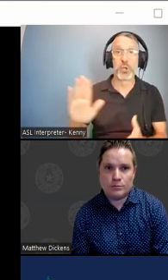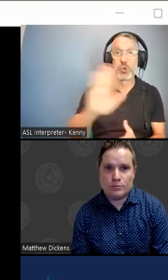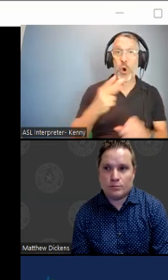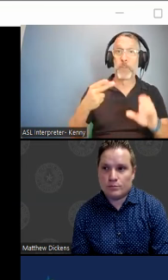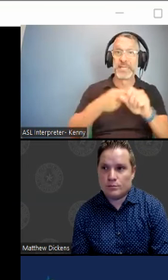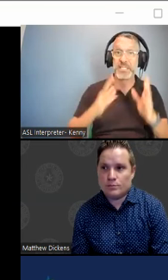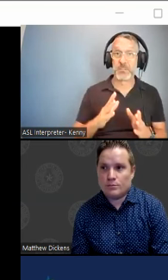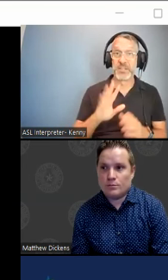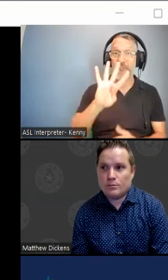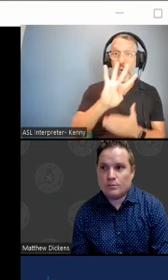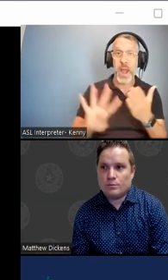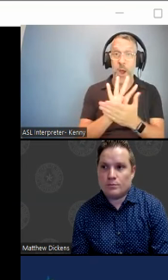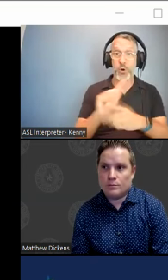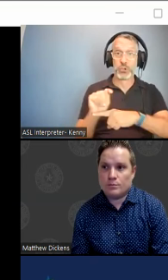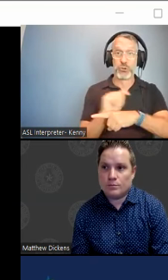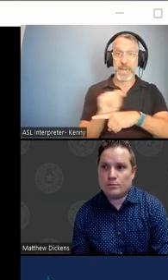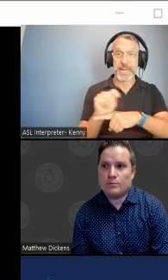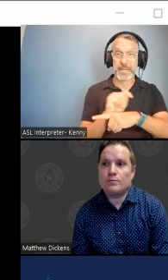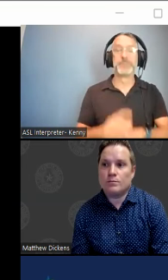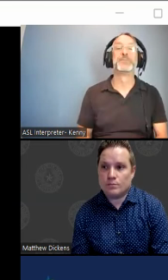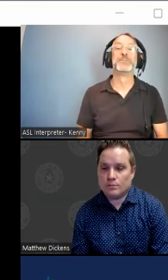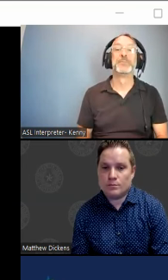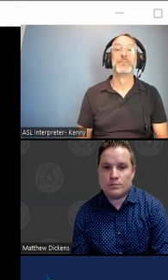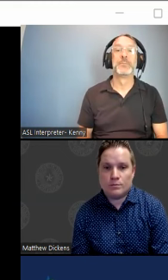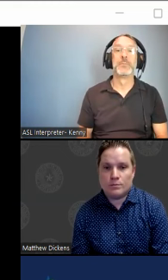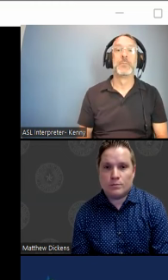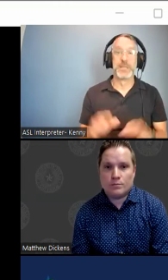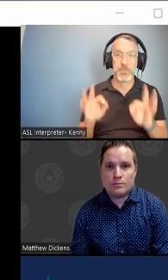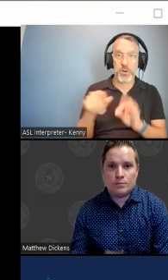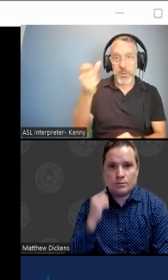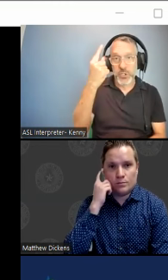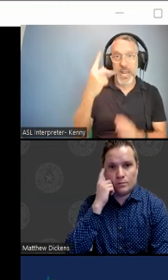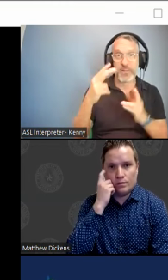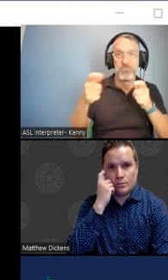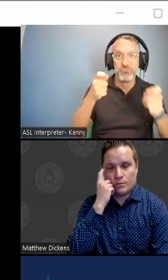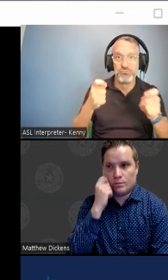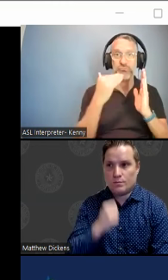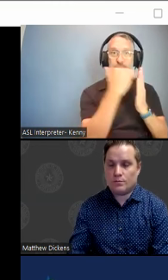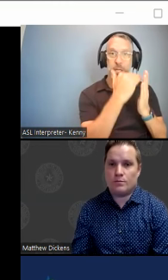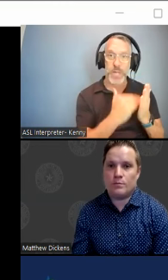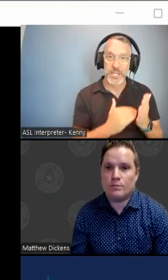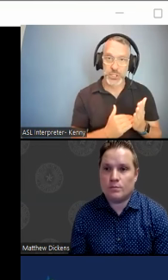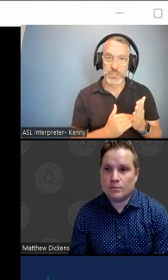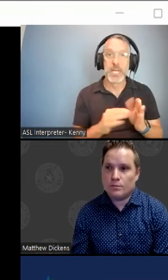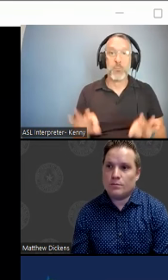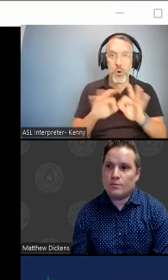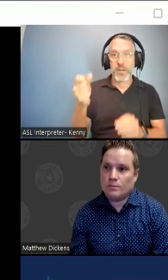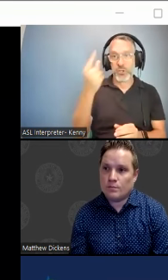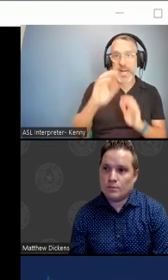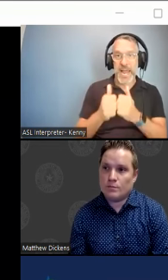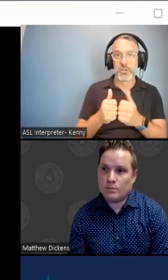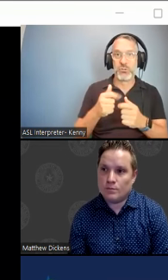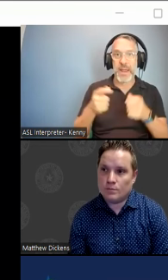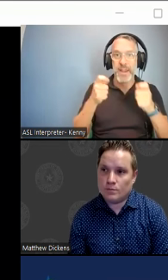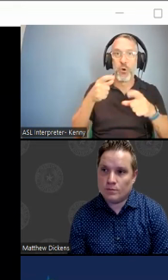participants a 4-hour training. You want them to understand the regulations. It's important that they understand how to handle